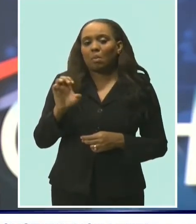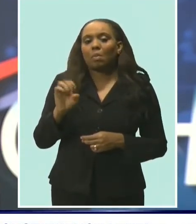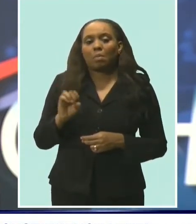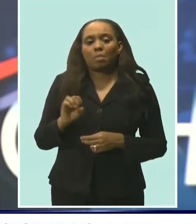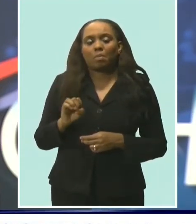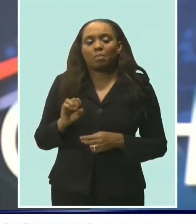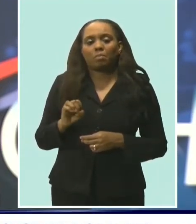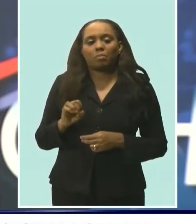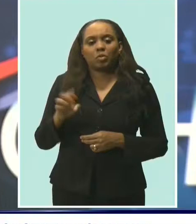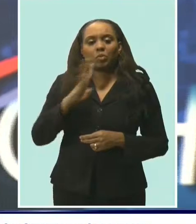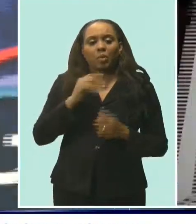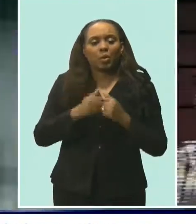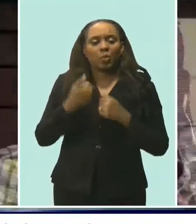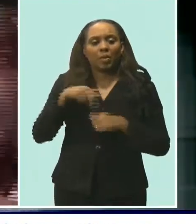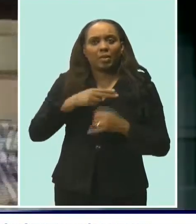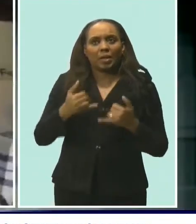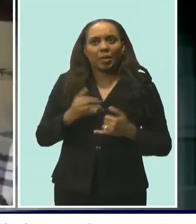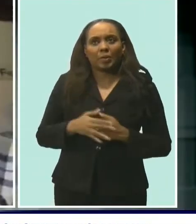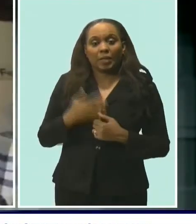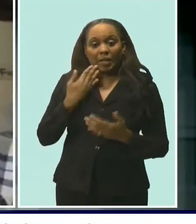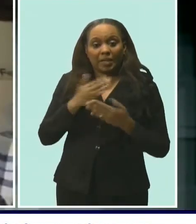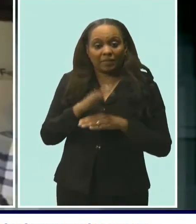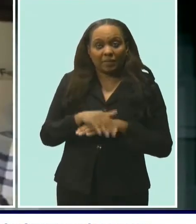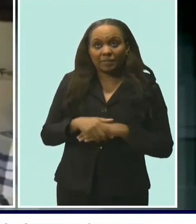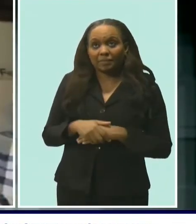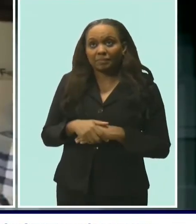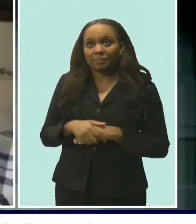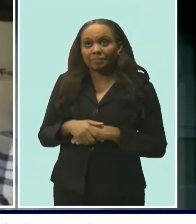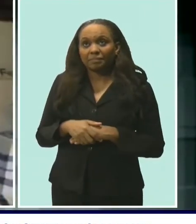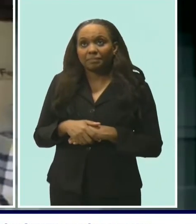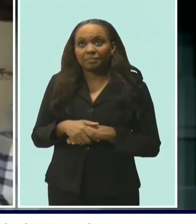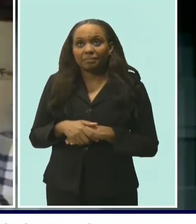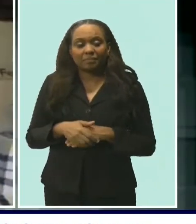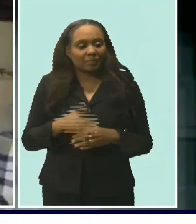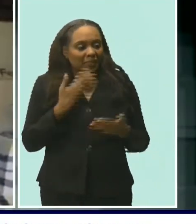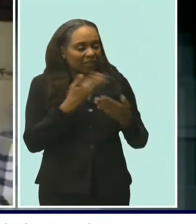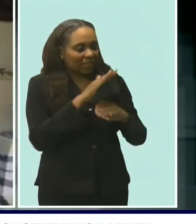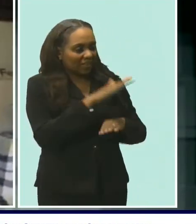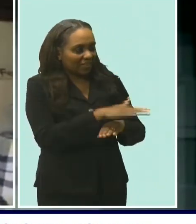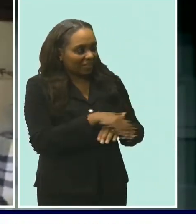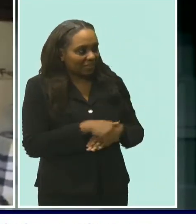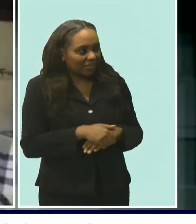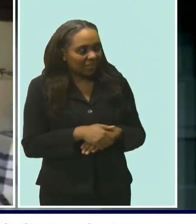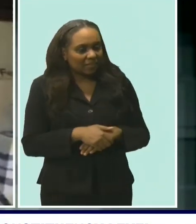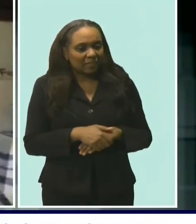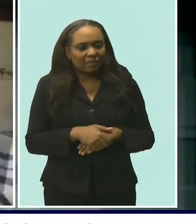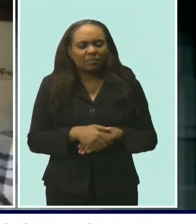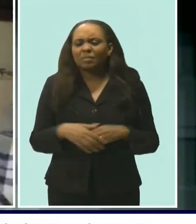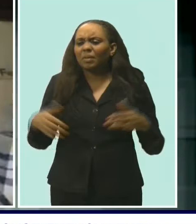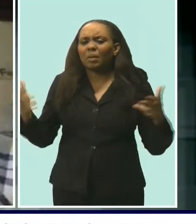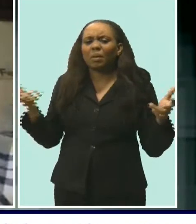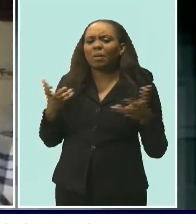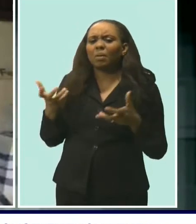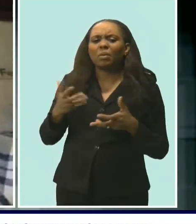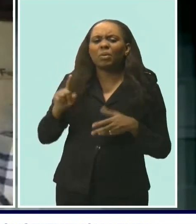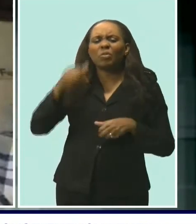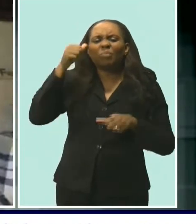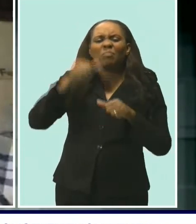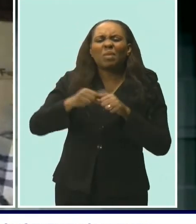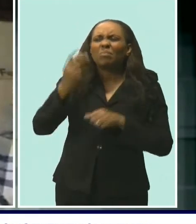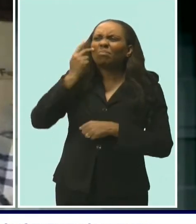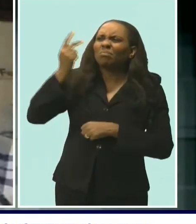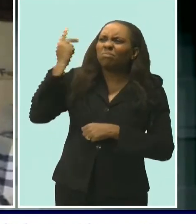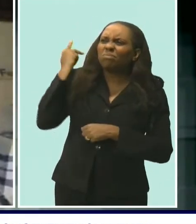level in St. Peter. Good evening to you, Mr. Boyce. Good evening. Good evening to you, sir. And what are some of your fondest memories